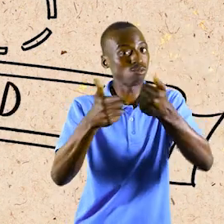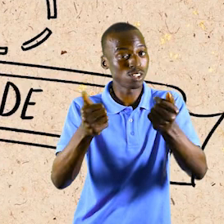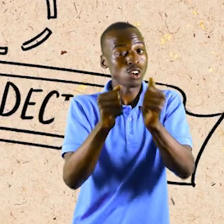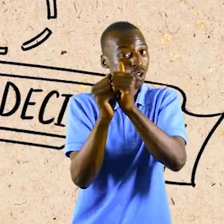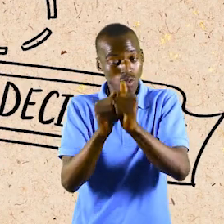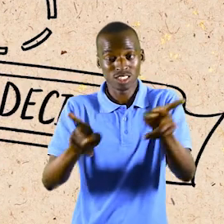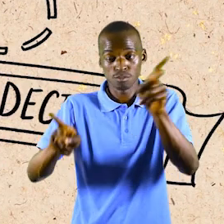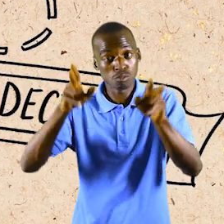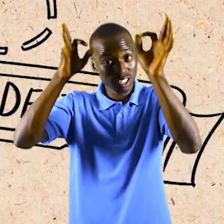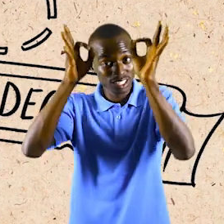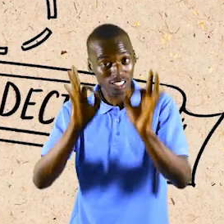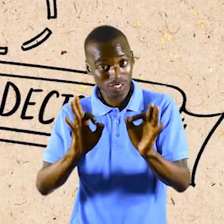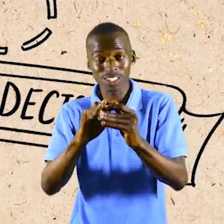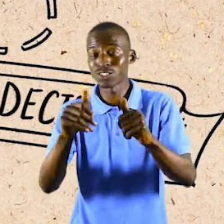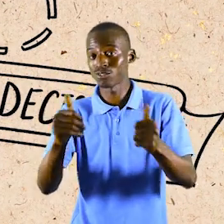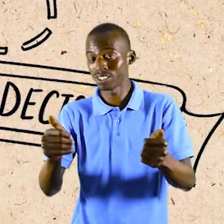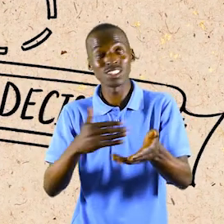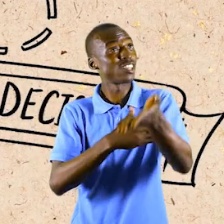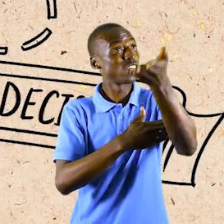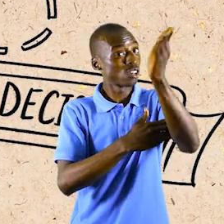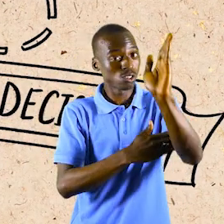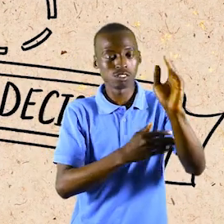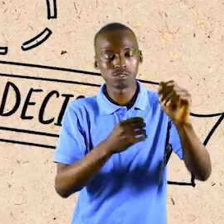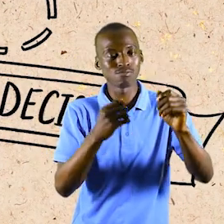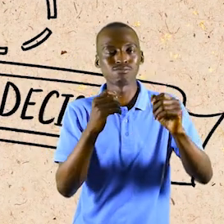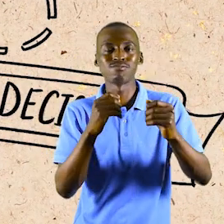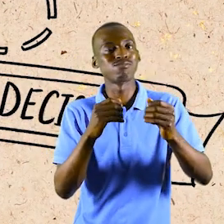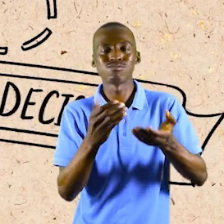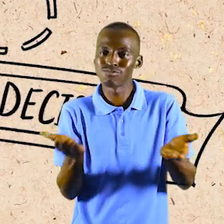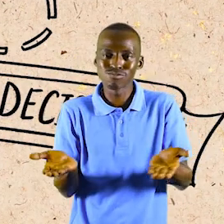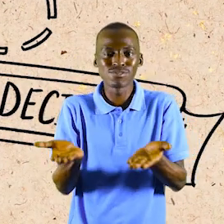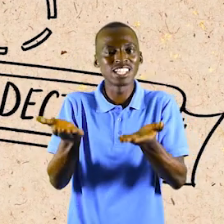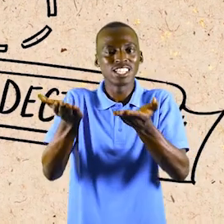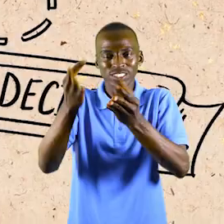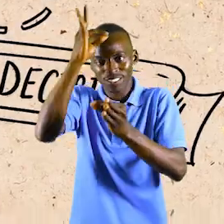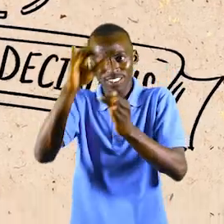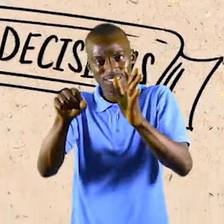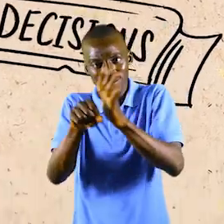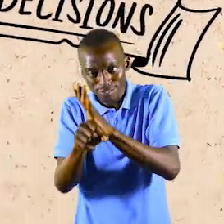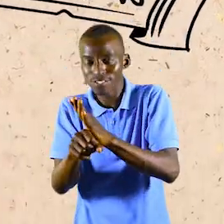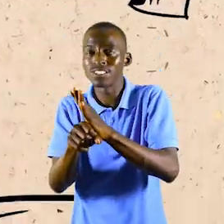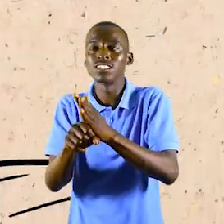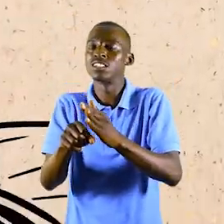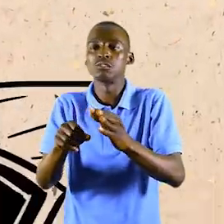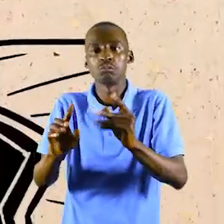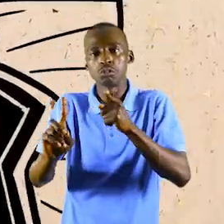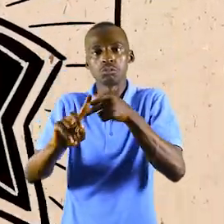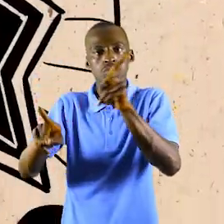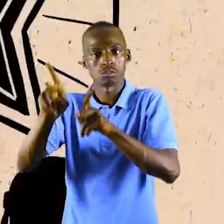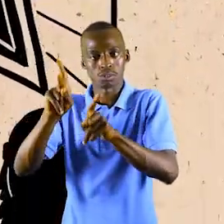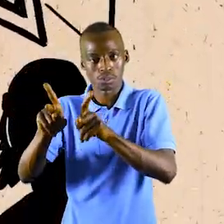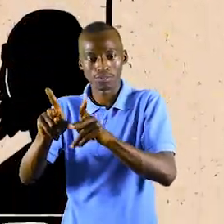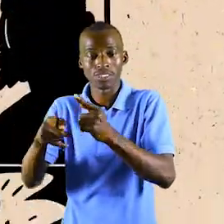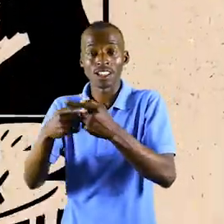with human decision and will. God weaves together the faithful obedience of his people to bring about his redemptive purposes in